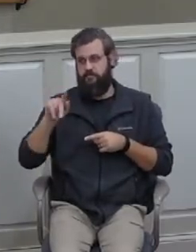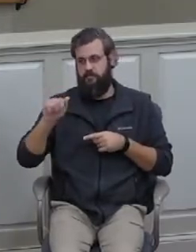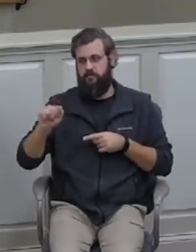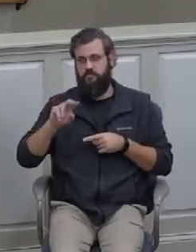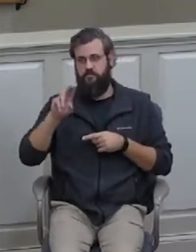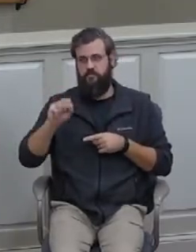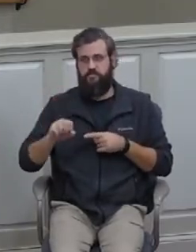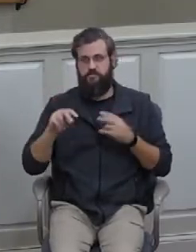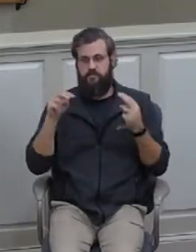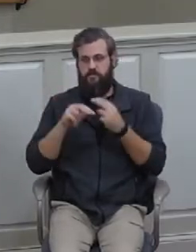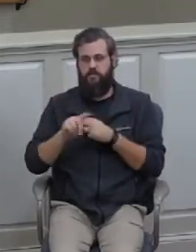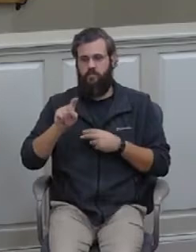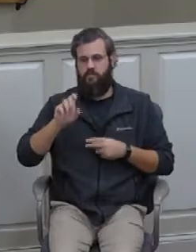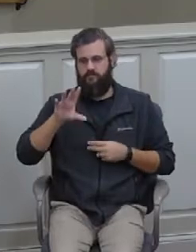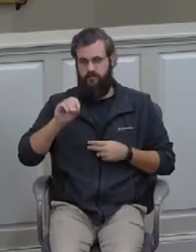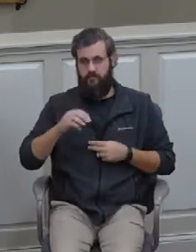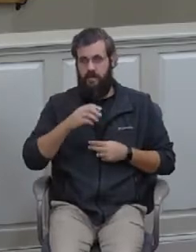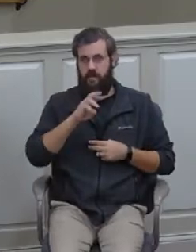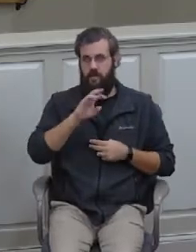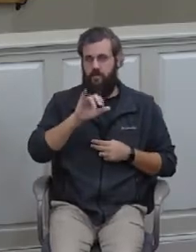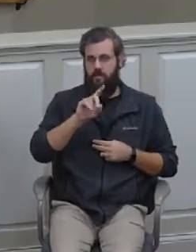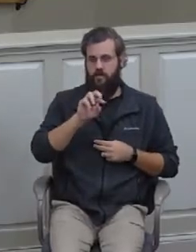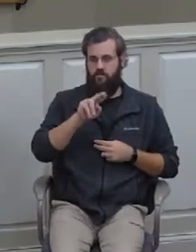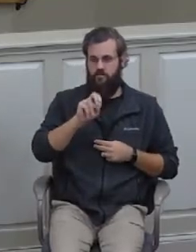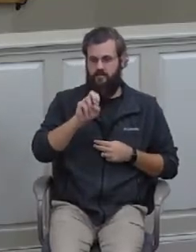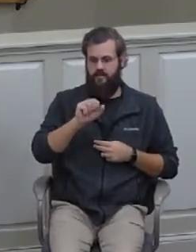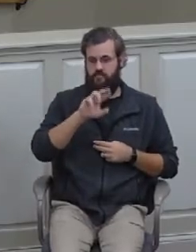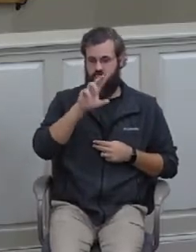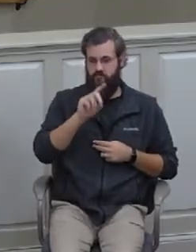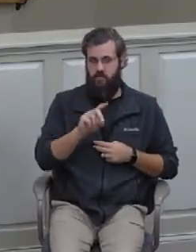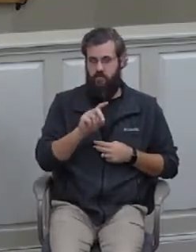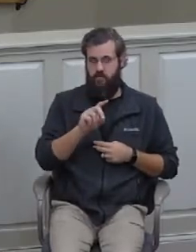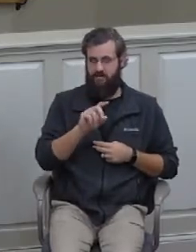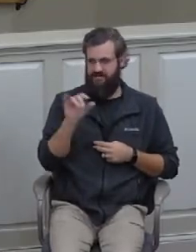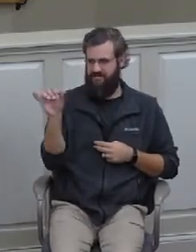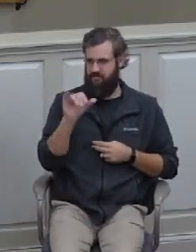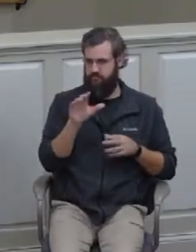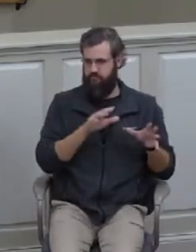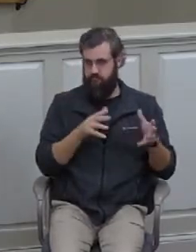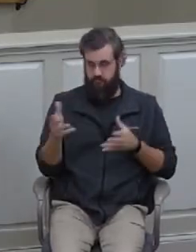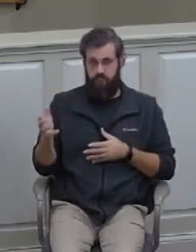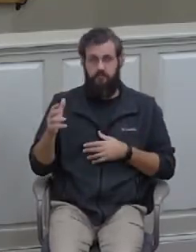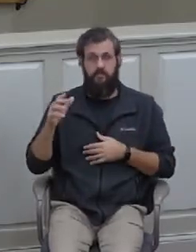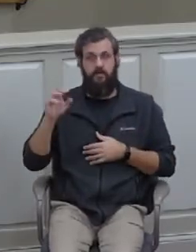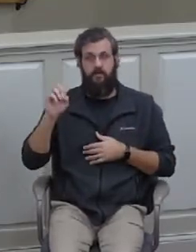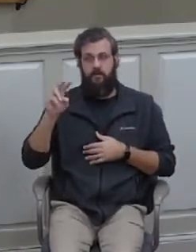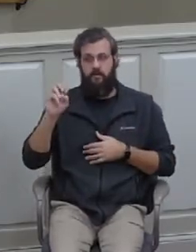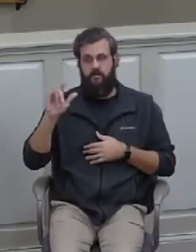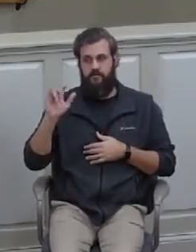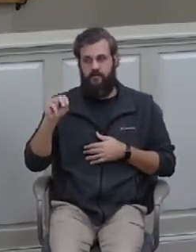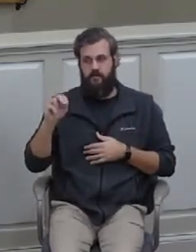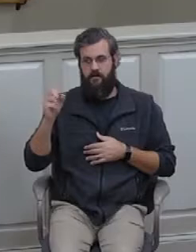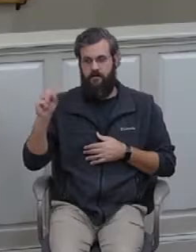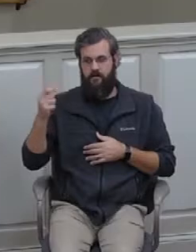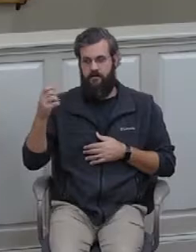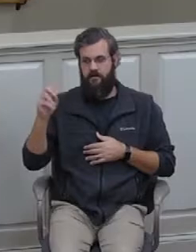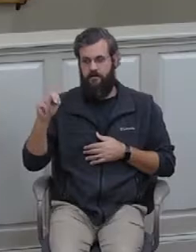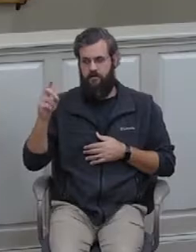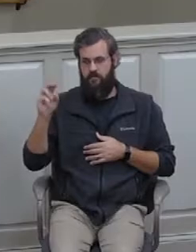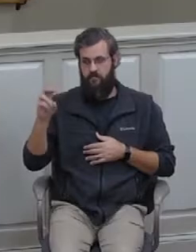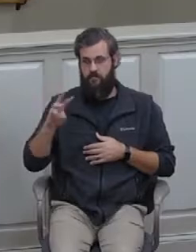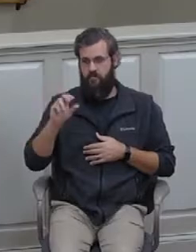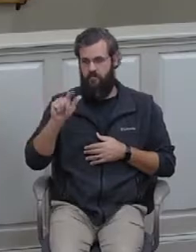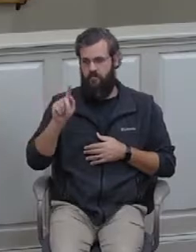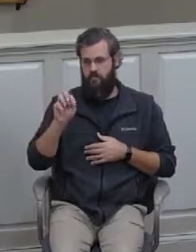Highway 150, and Wilderness Road in the area between same, which property is owned by Evelyn S. Gonder, Walter